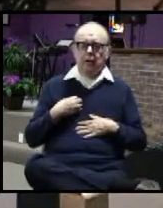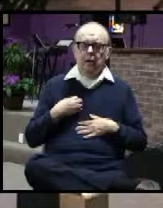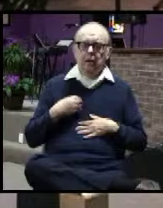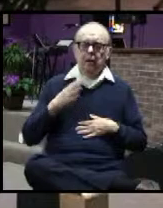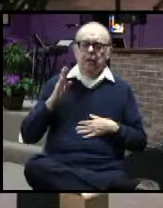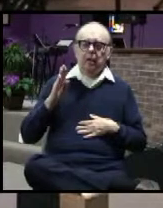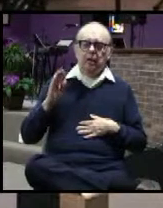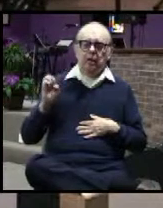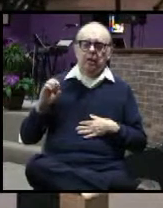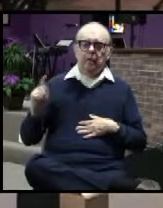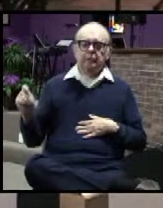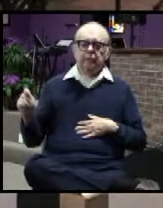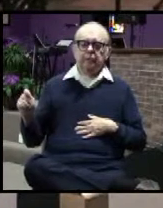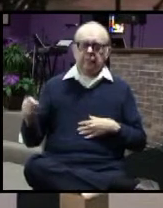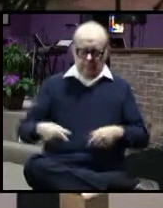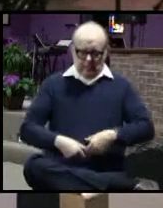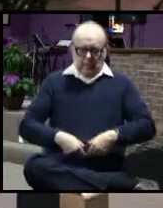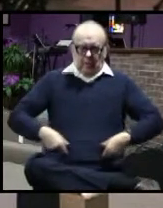your fist.